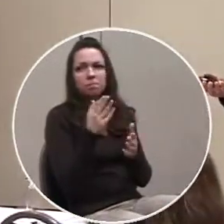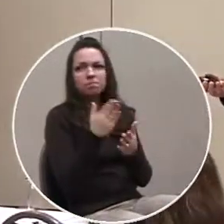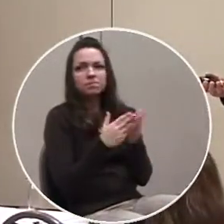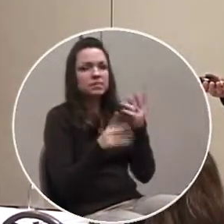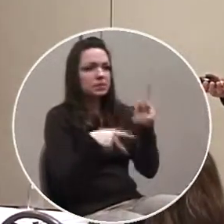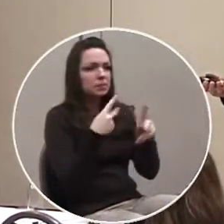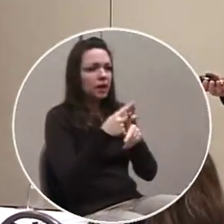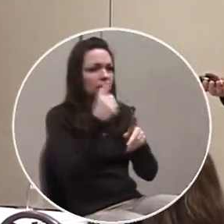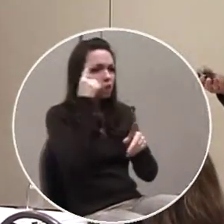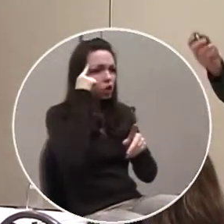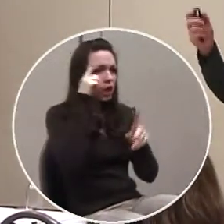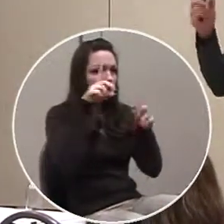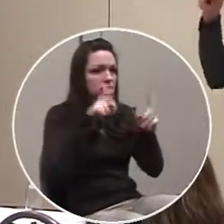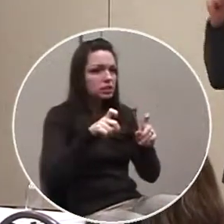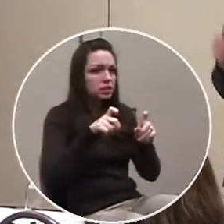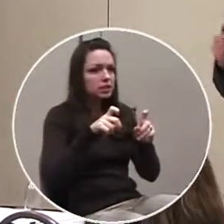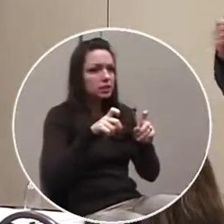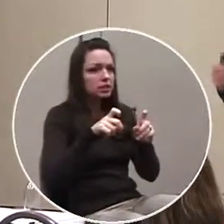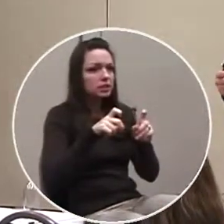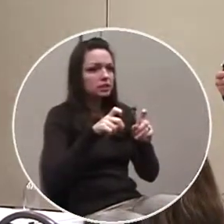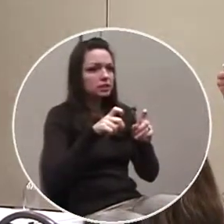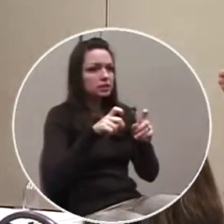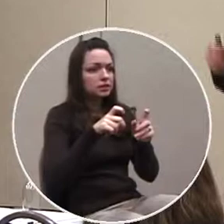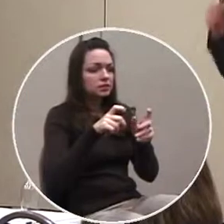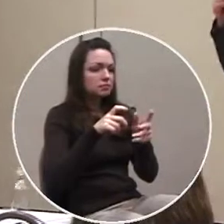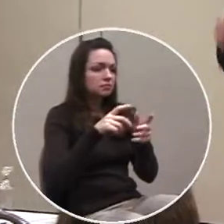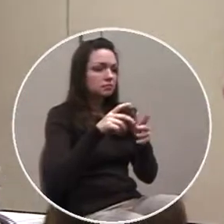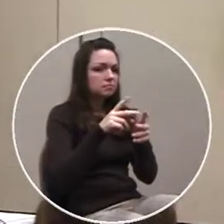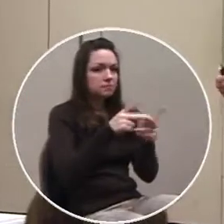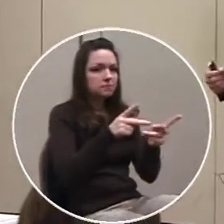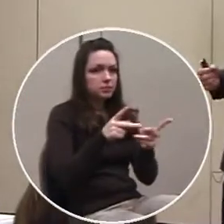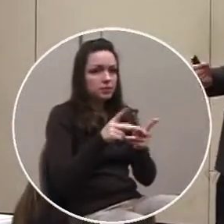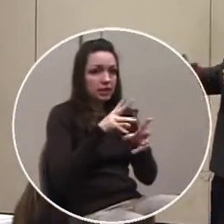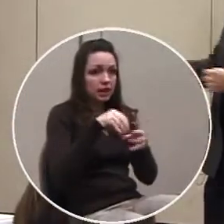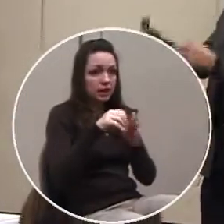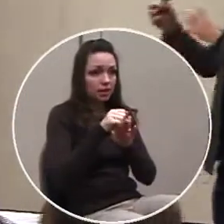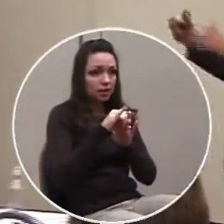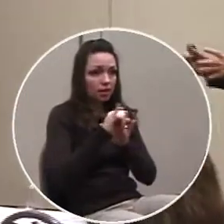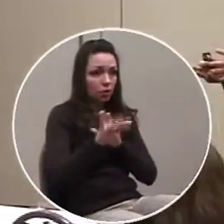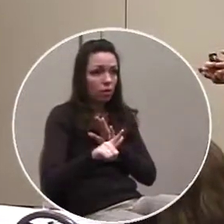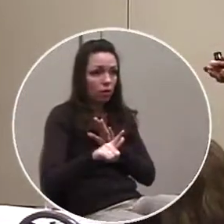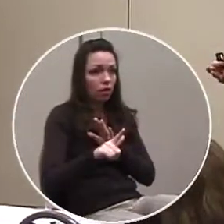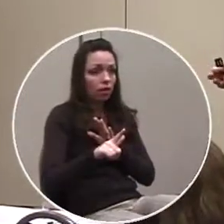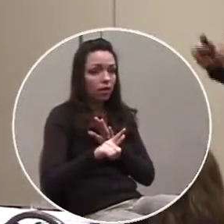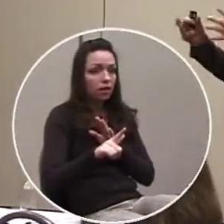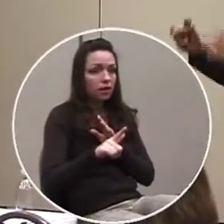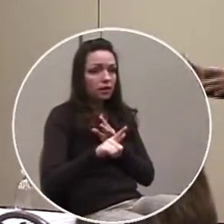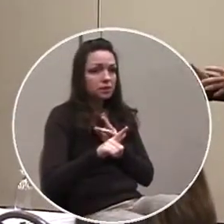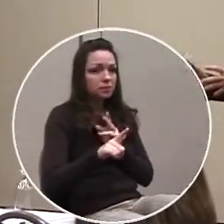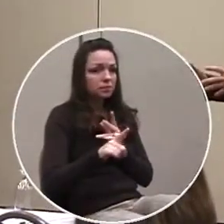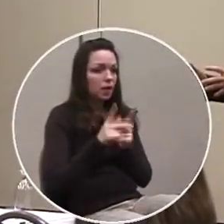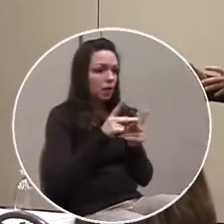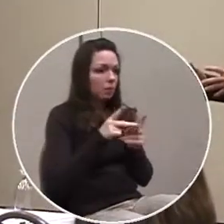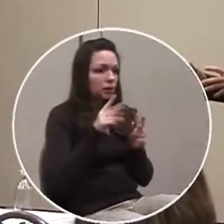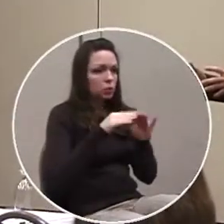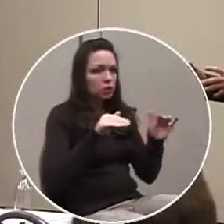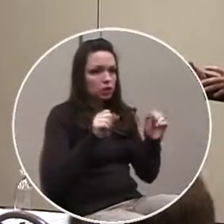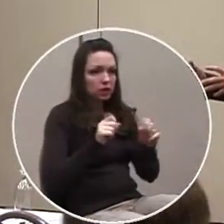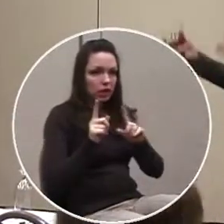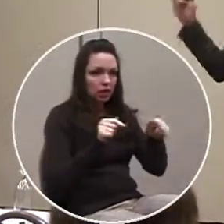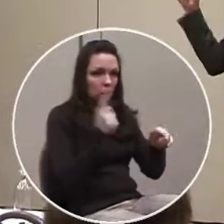in Illinois? Where if kids are really dramatically impacted, life-threatening behaviors, they can go there for assessment, plan